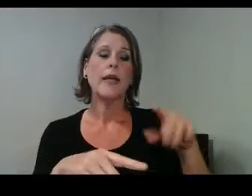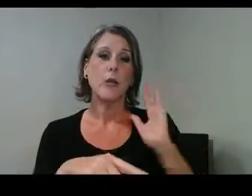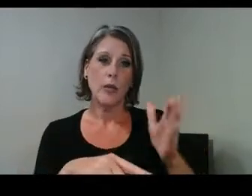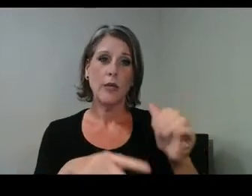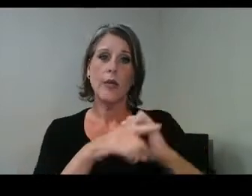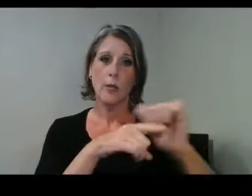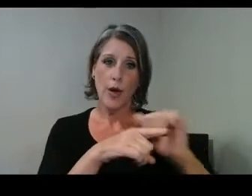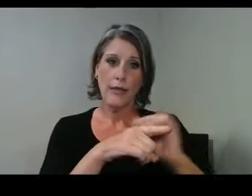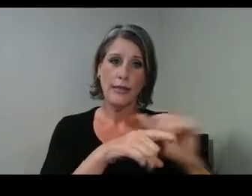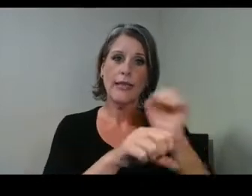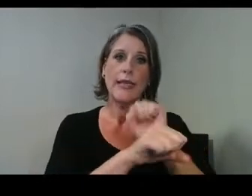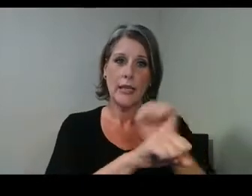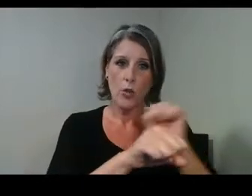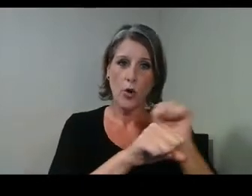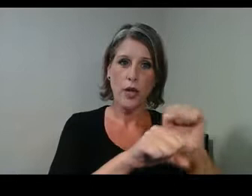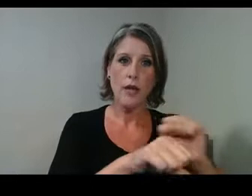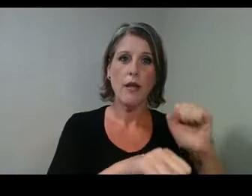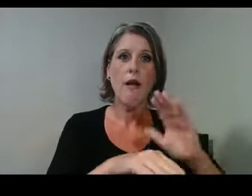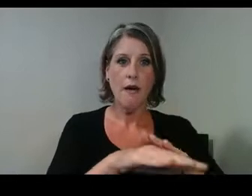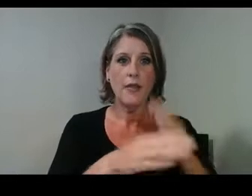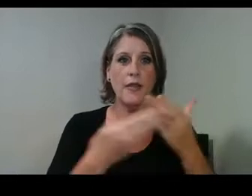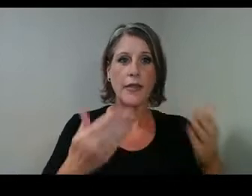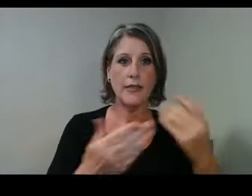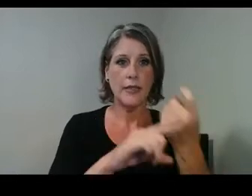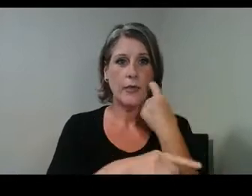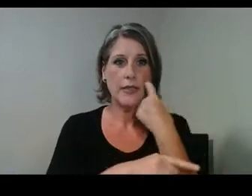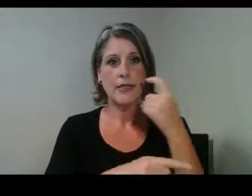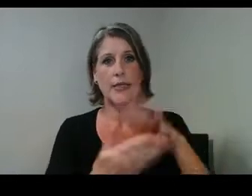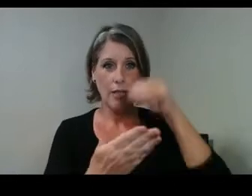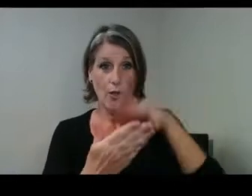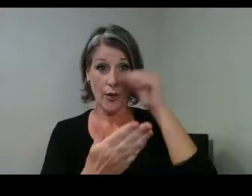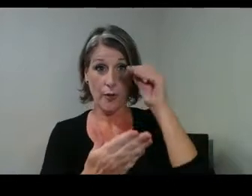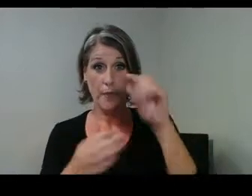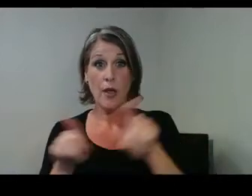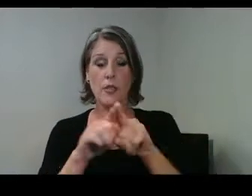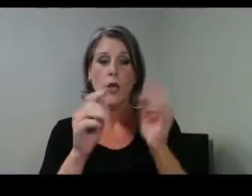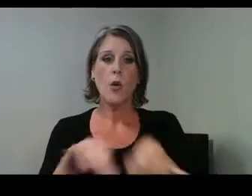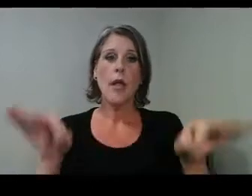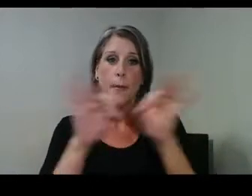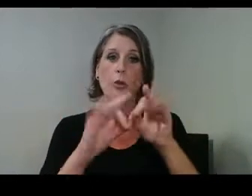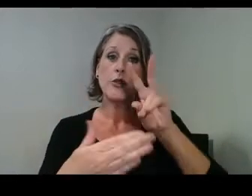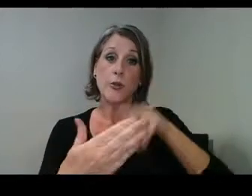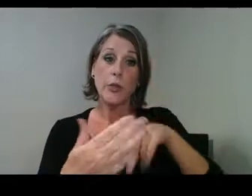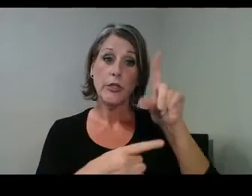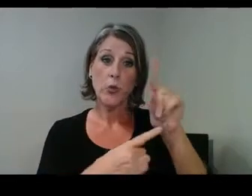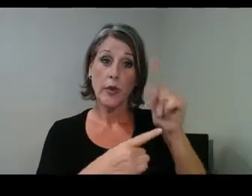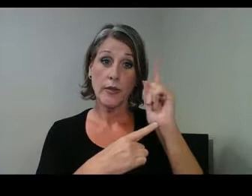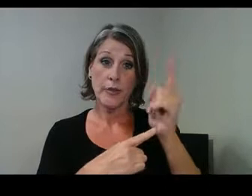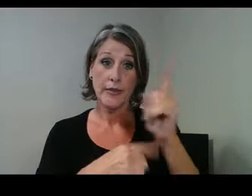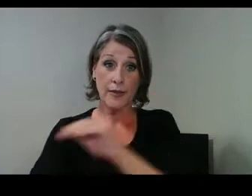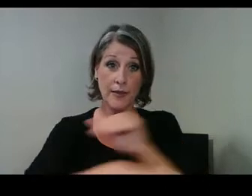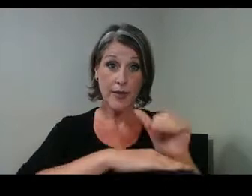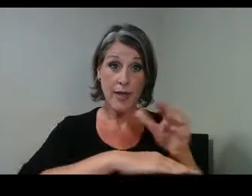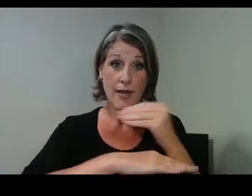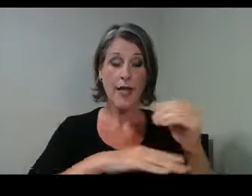20 minutes every day outside of our designated reading time. It's also important they practice their math facts in order to feel more confident